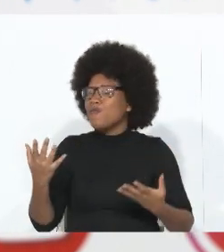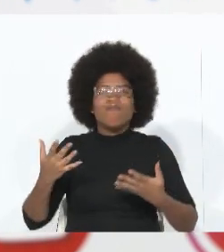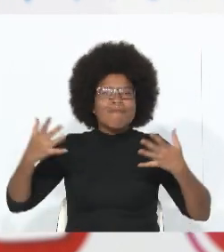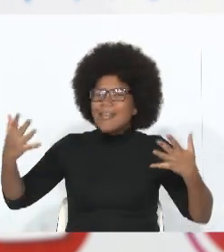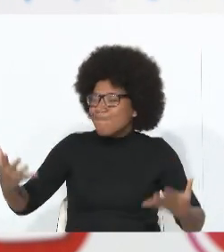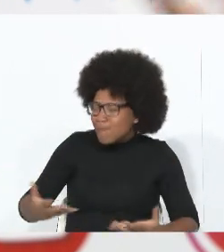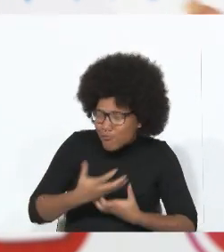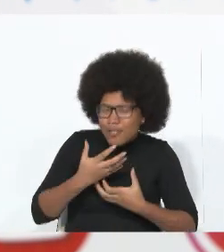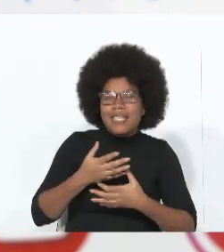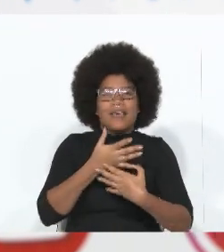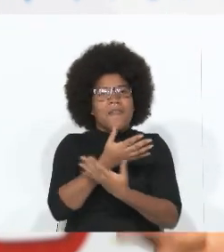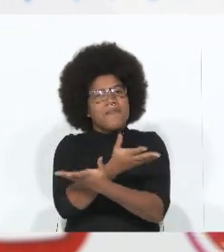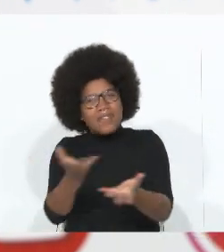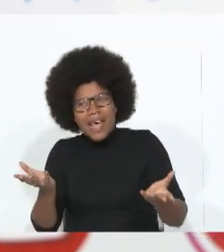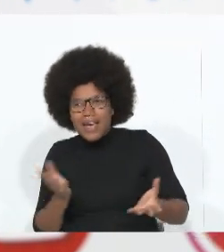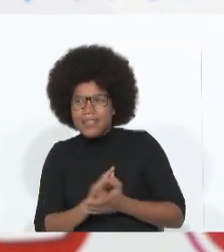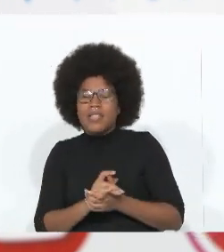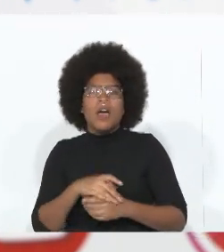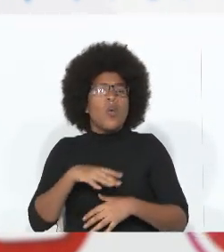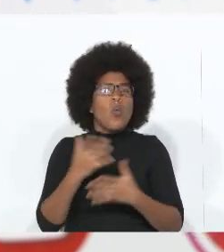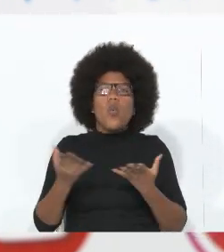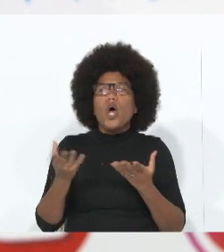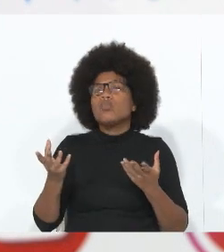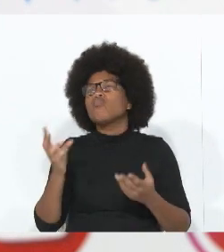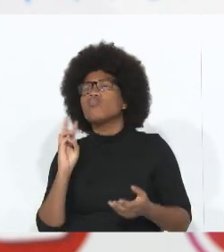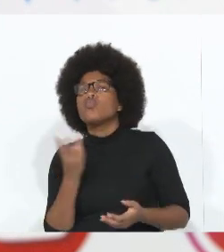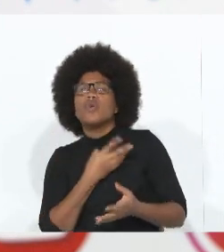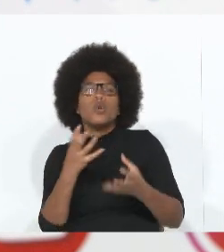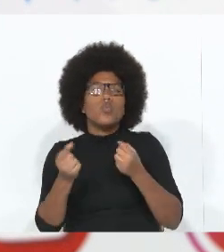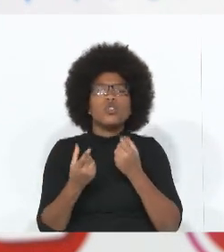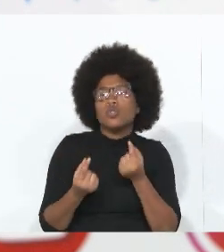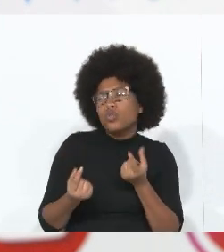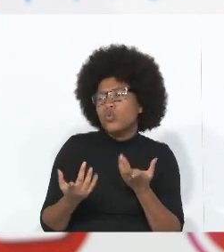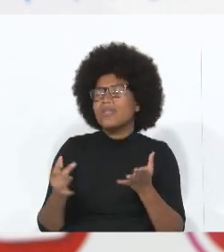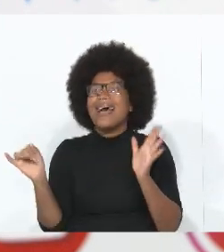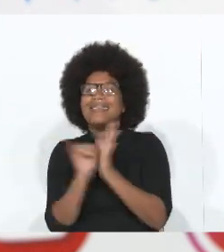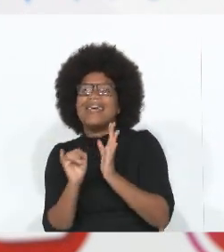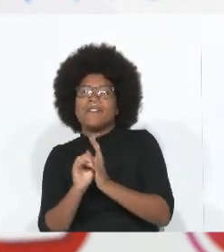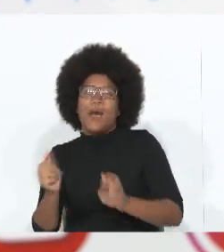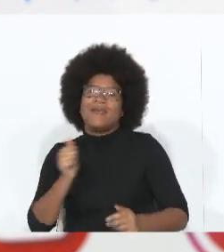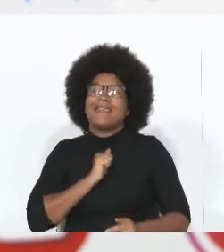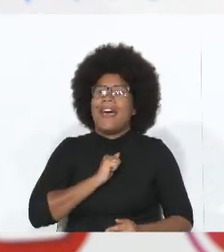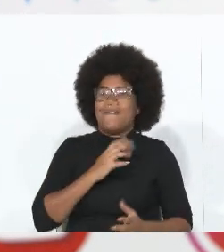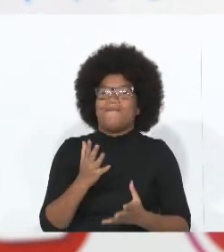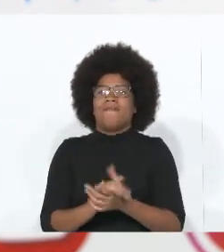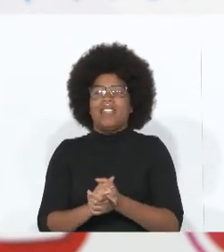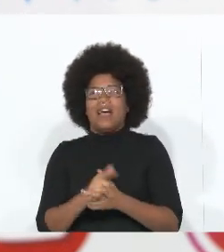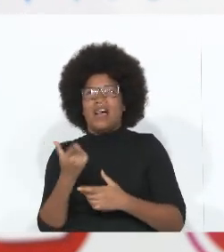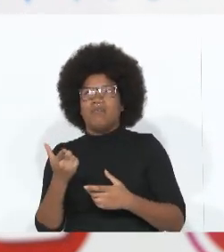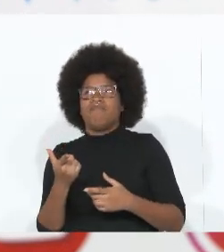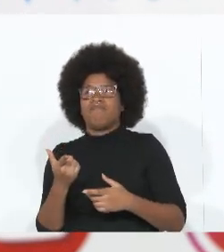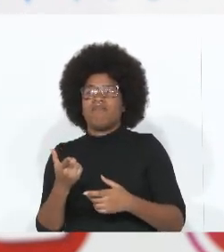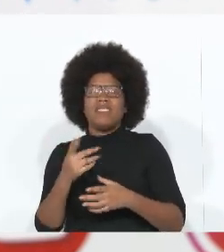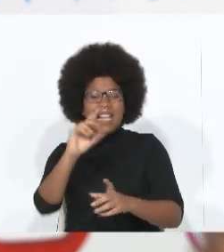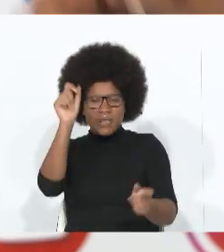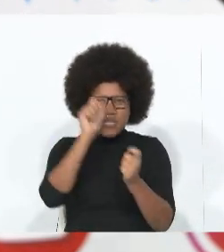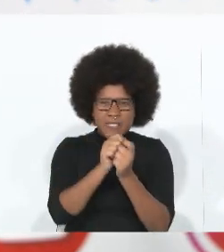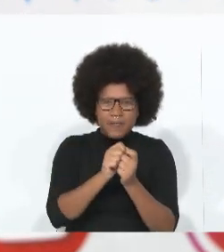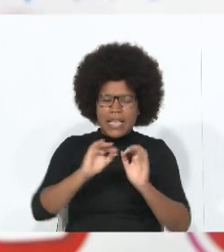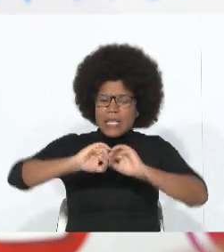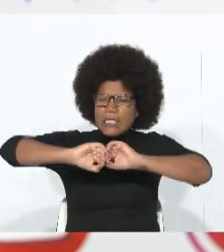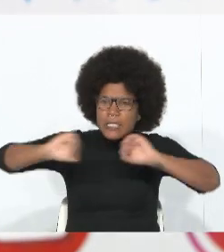about theatre and what we want to do to identify ourselves, to make ourselves look different out there and than the Americans